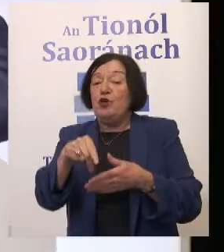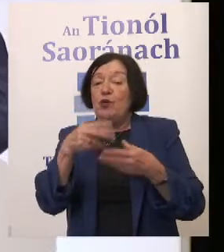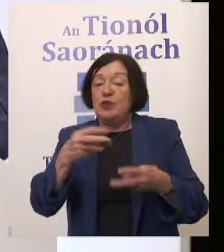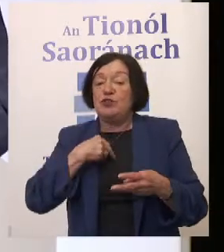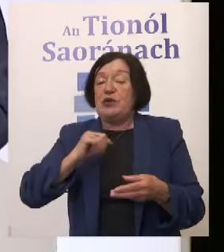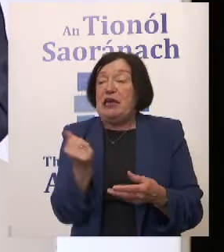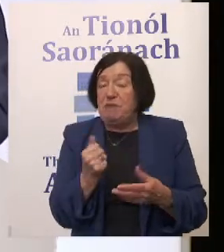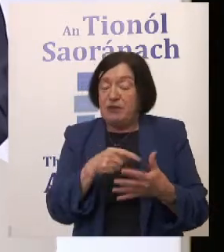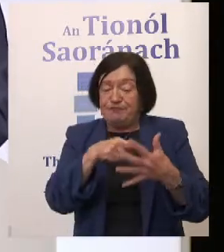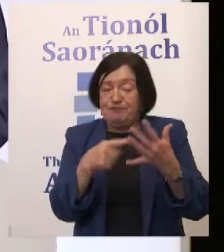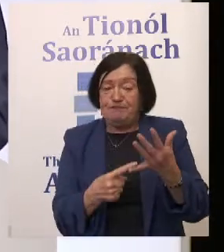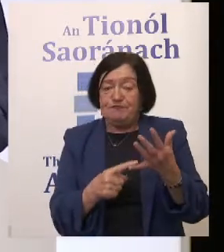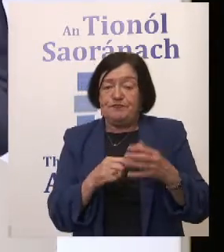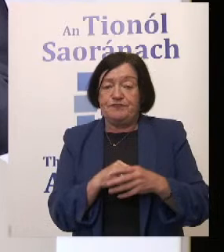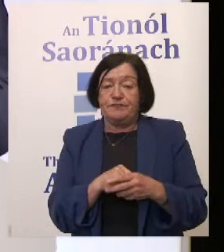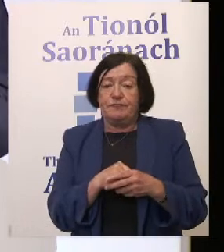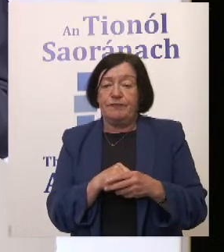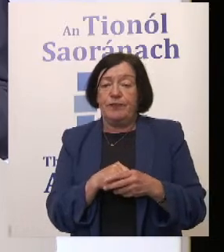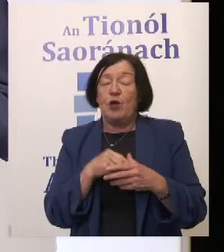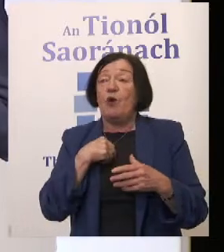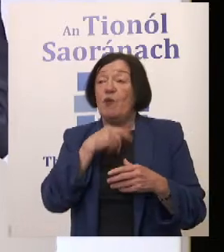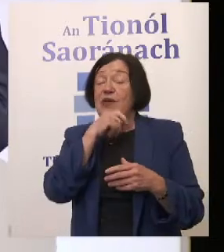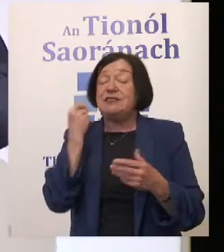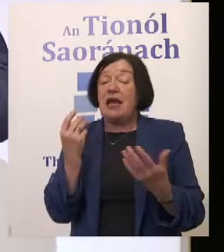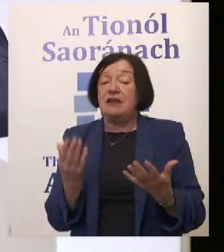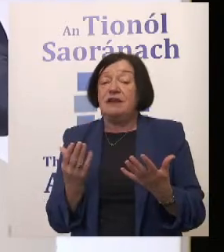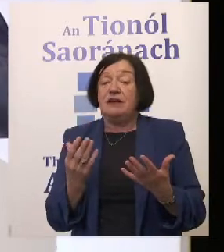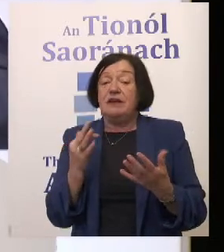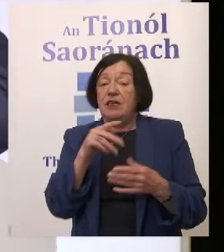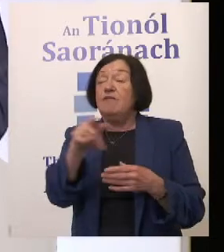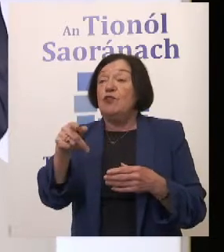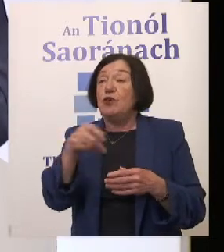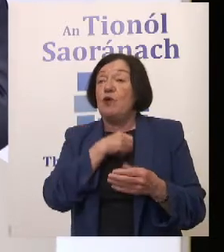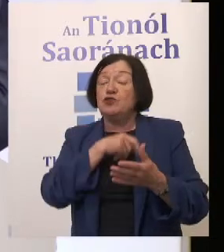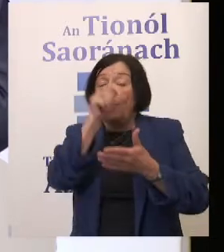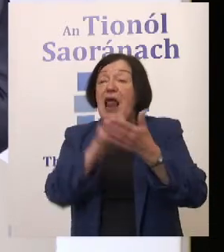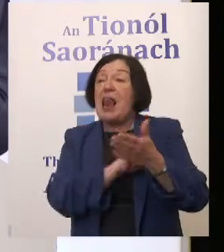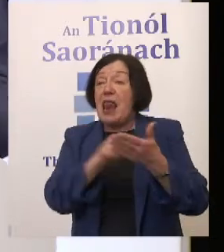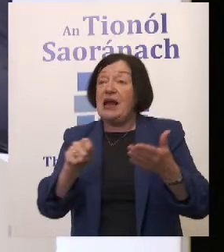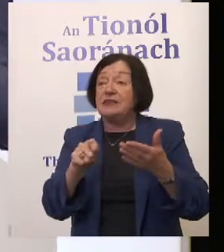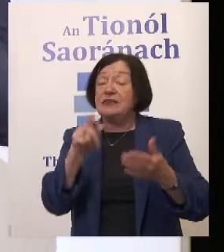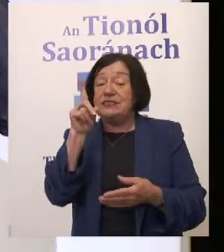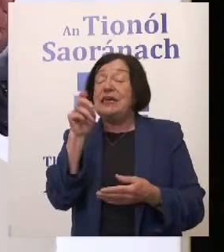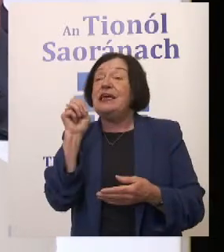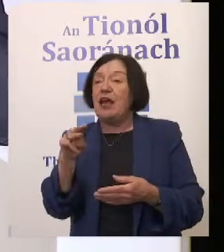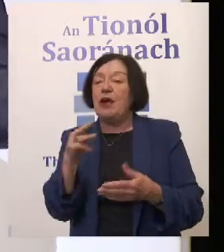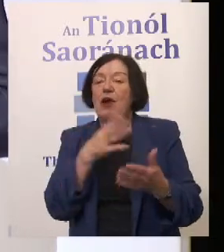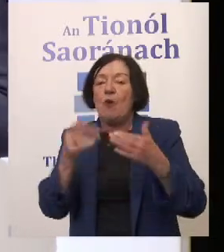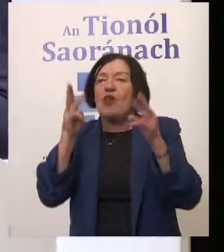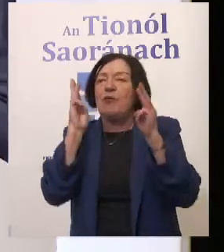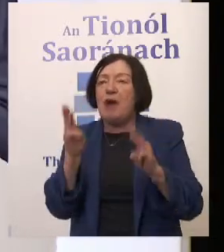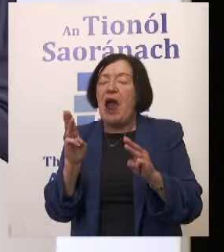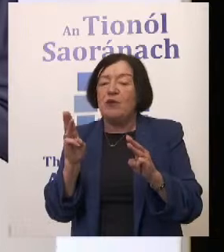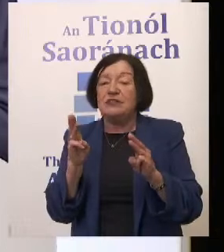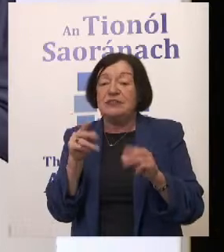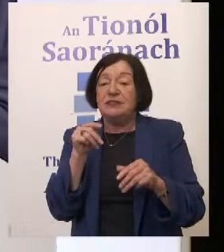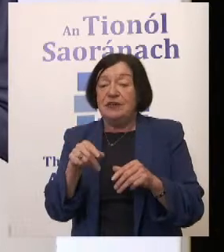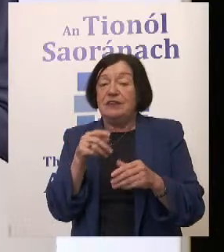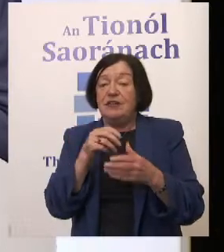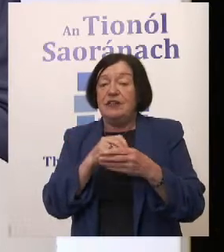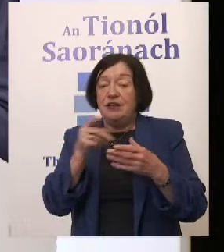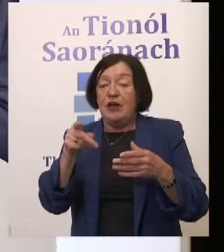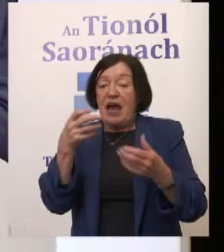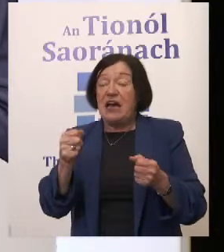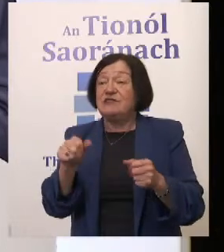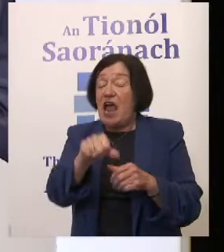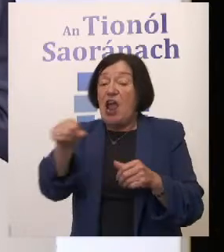that. So what we've said is, look, if you are going to elect a directly elected mayor, what are the powers? There is actually a metropolitan